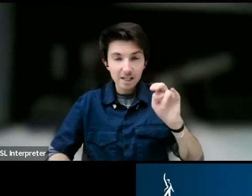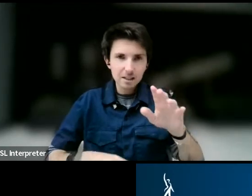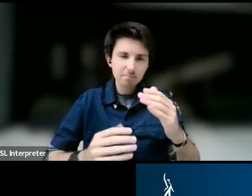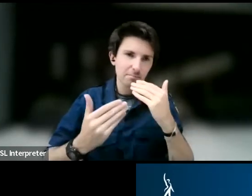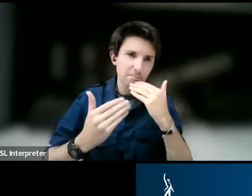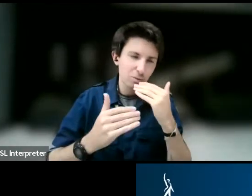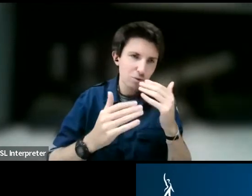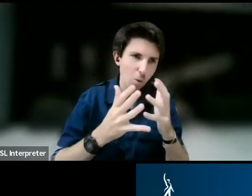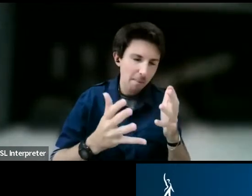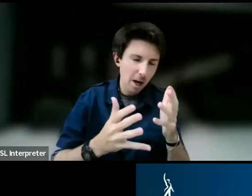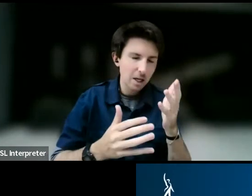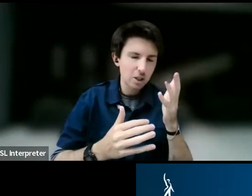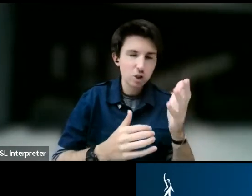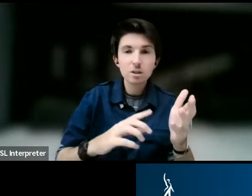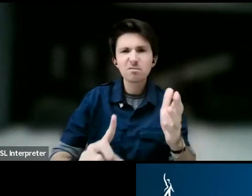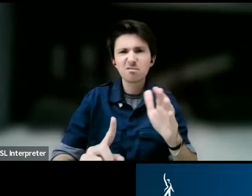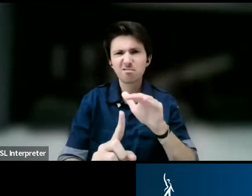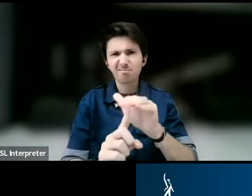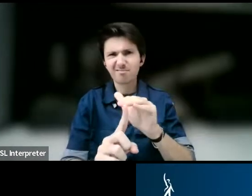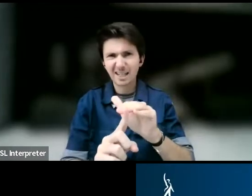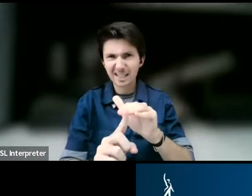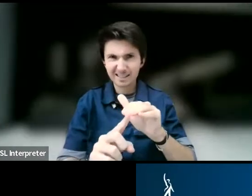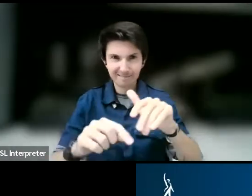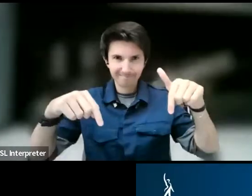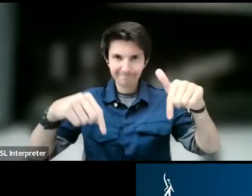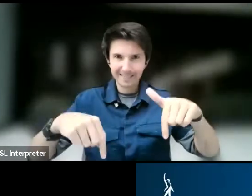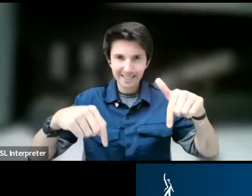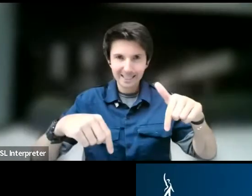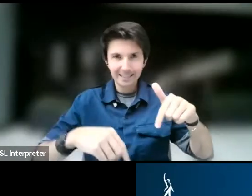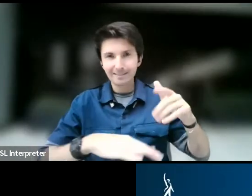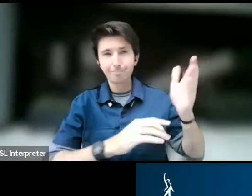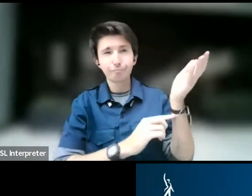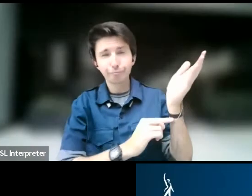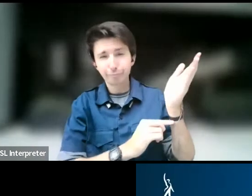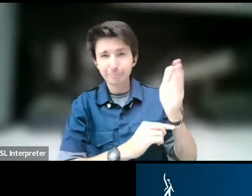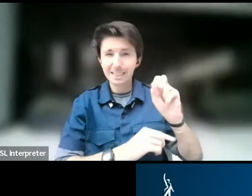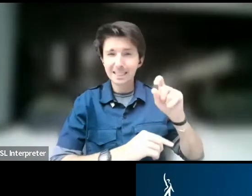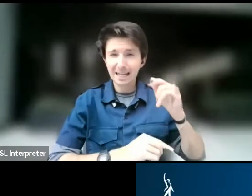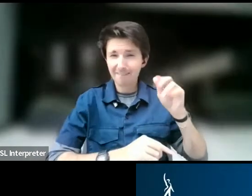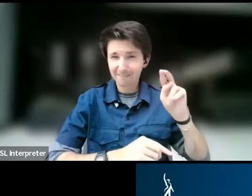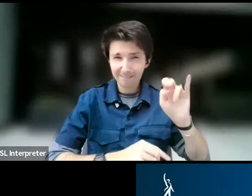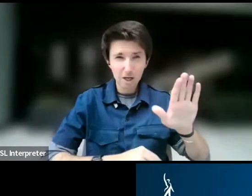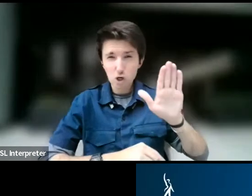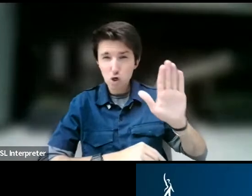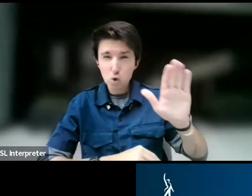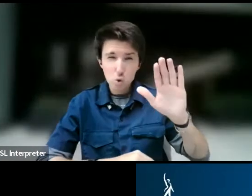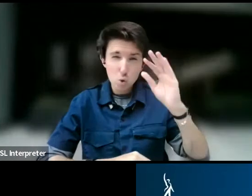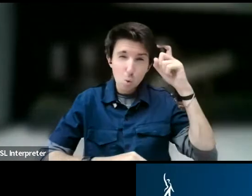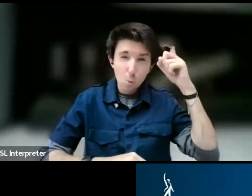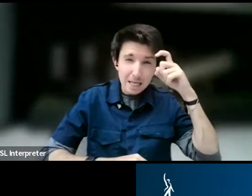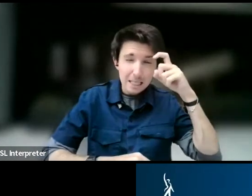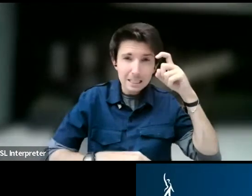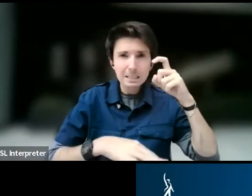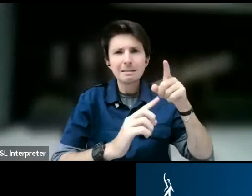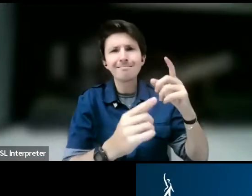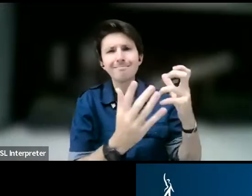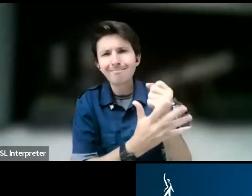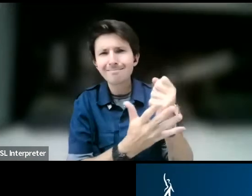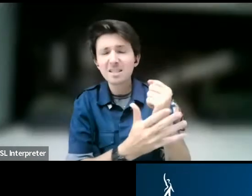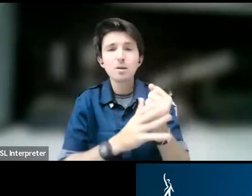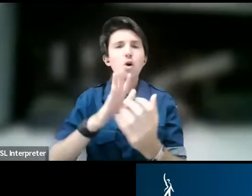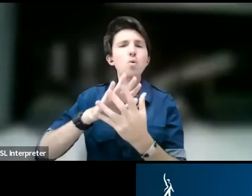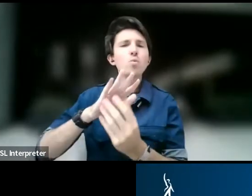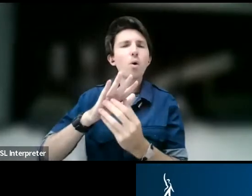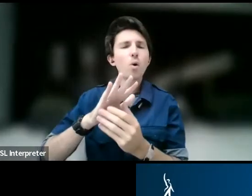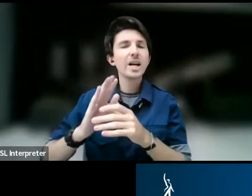is available for replay on our YouTube channel, and you can watch them anytime. Send